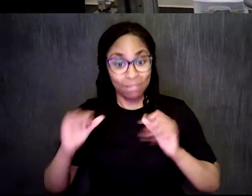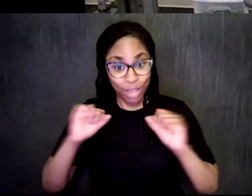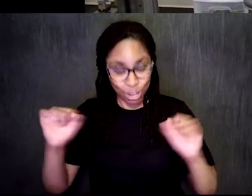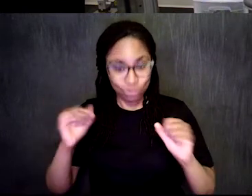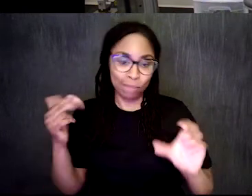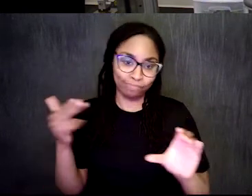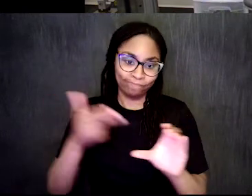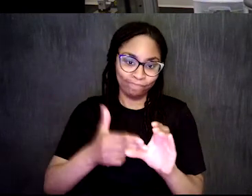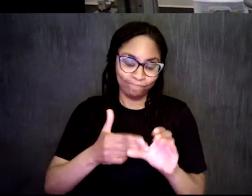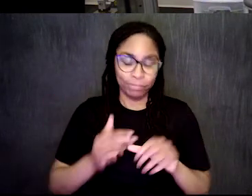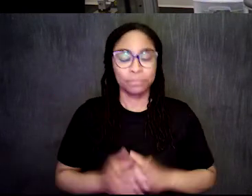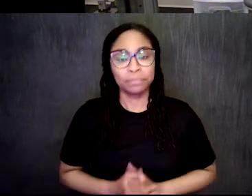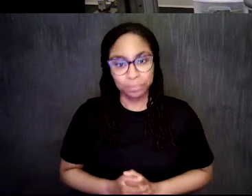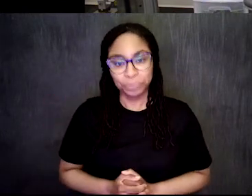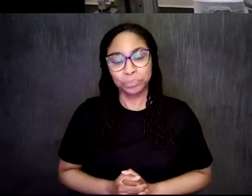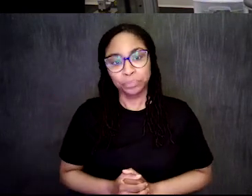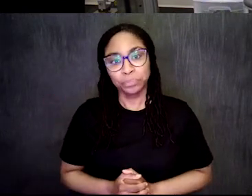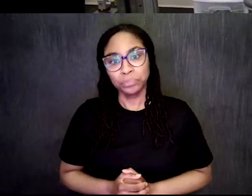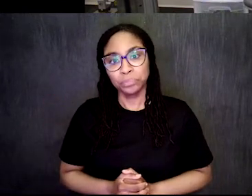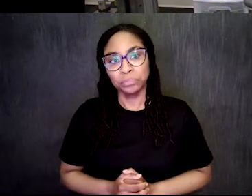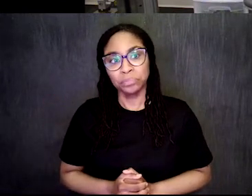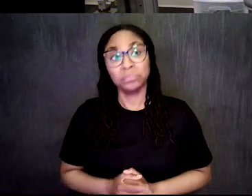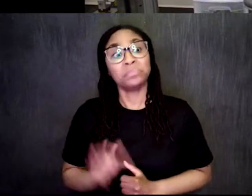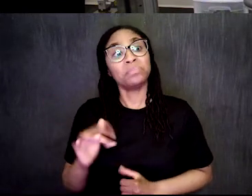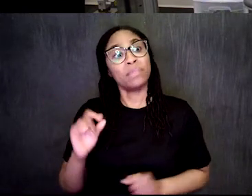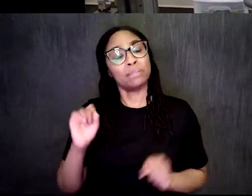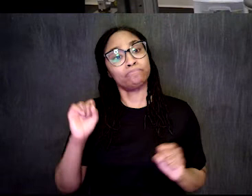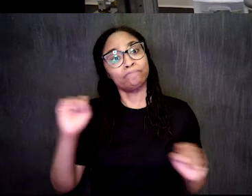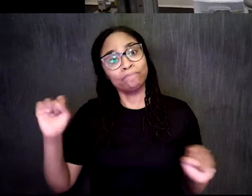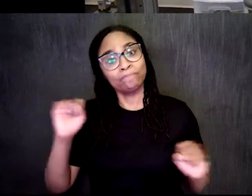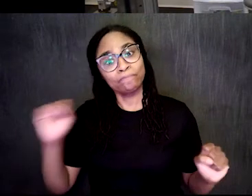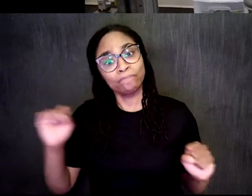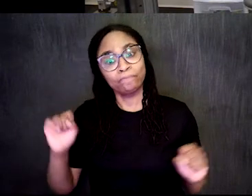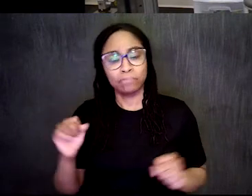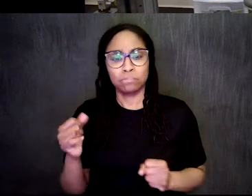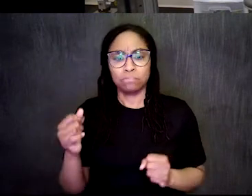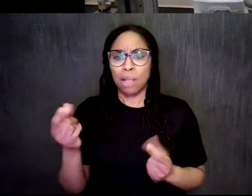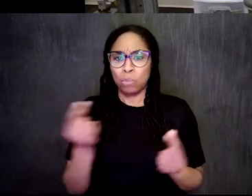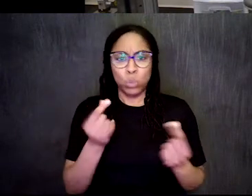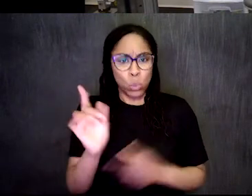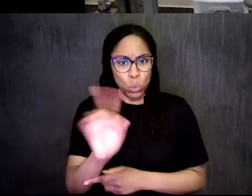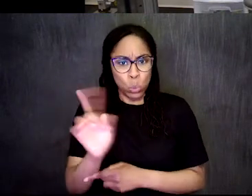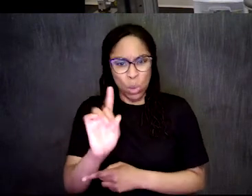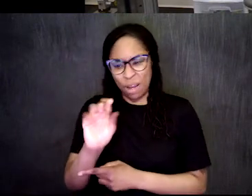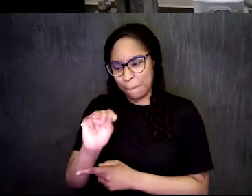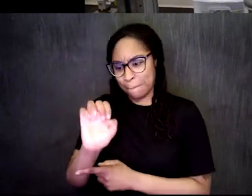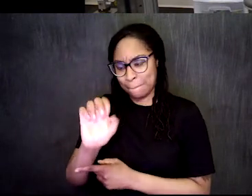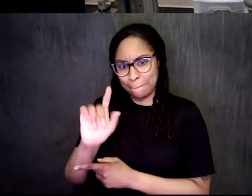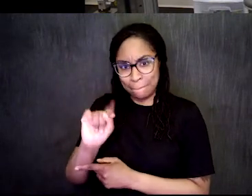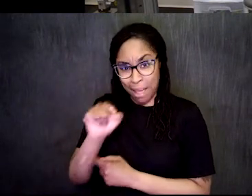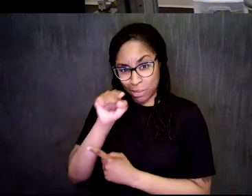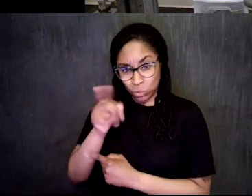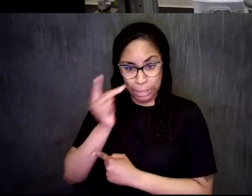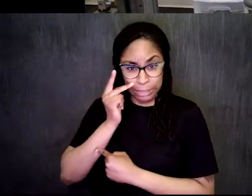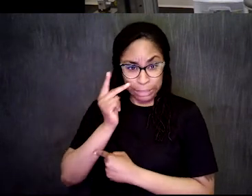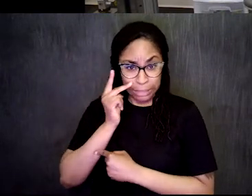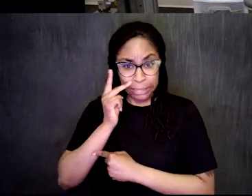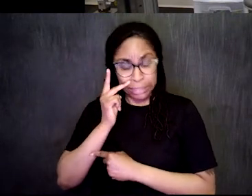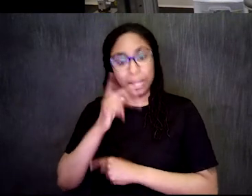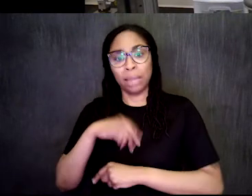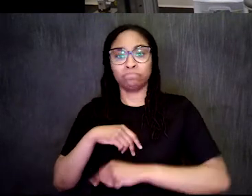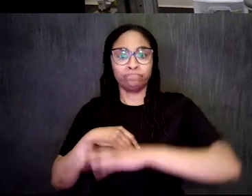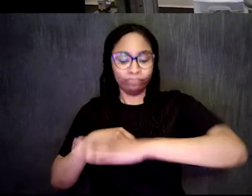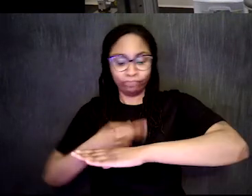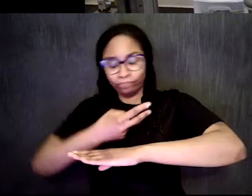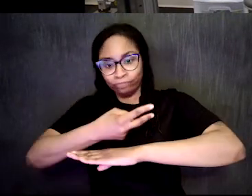move forward with the next exercise. So while we do some of these exercises and stretching, I'm going to be doing it on this mat here. You